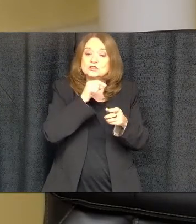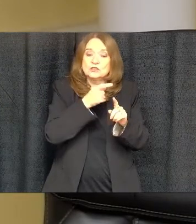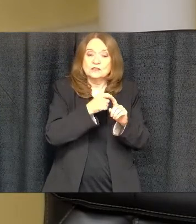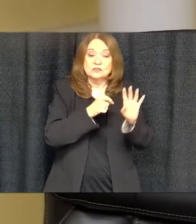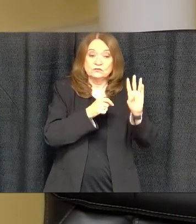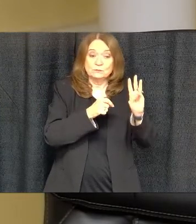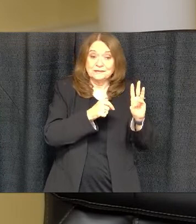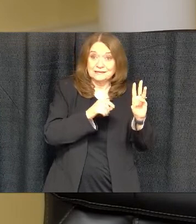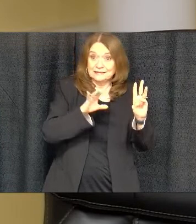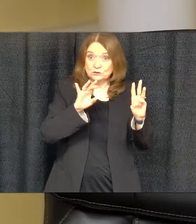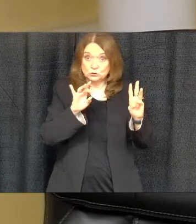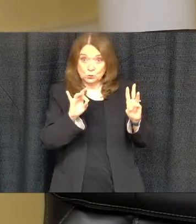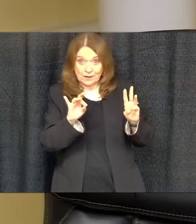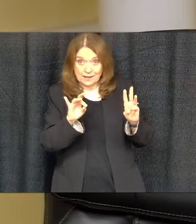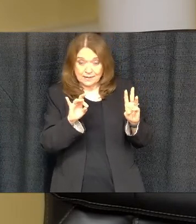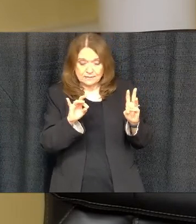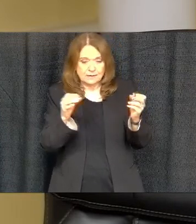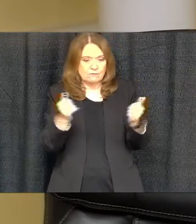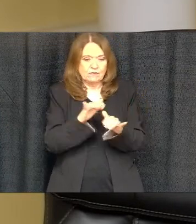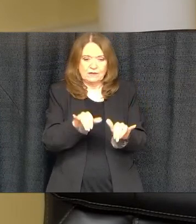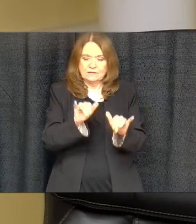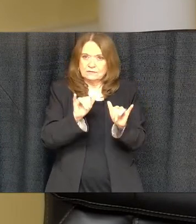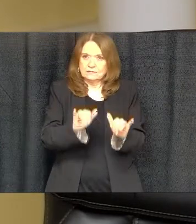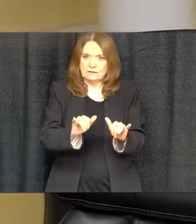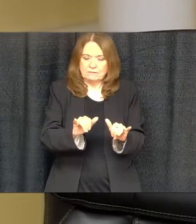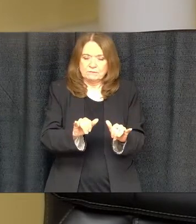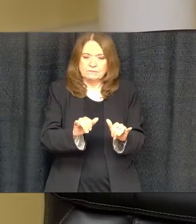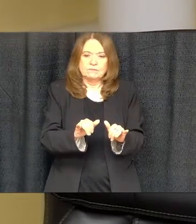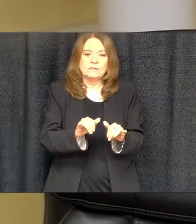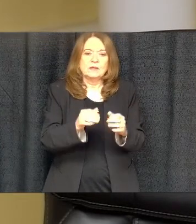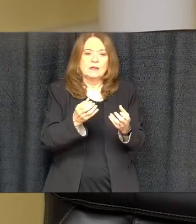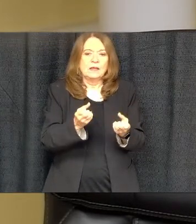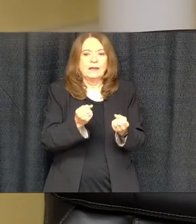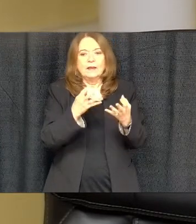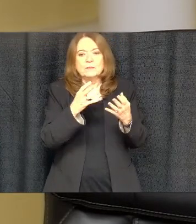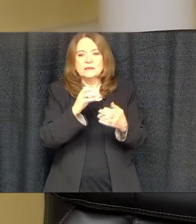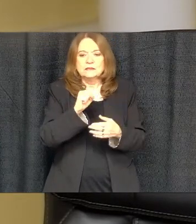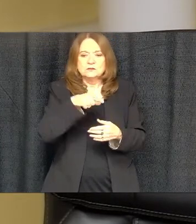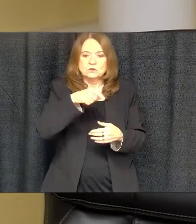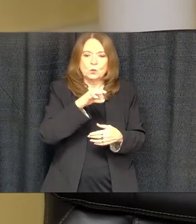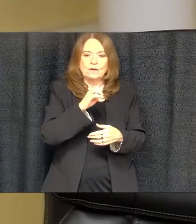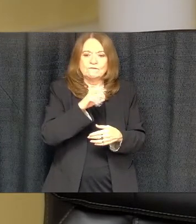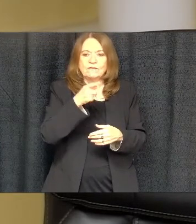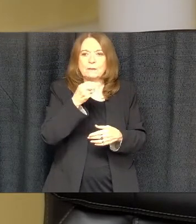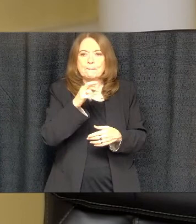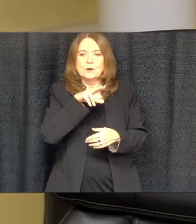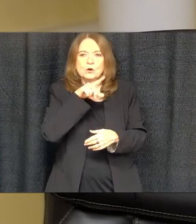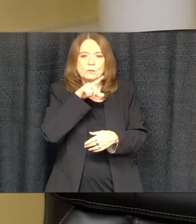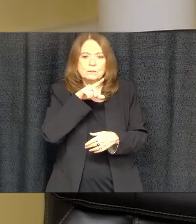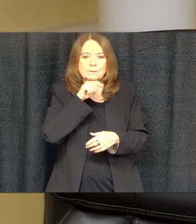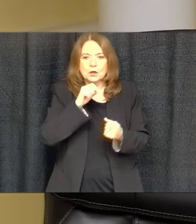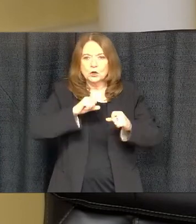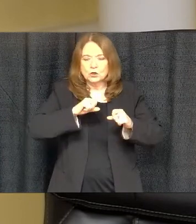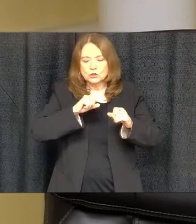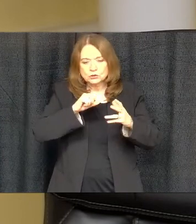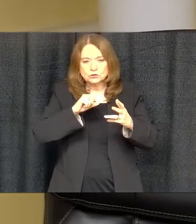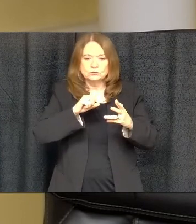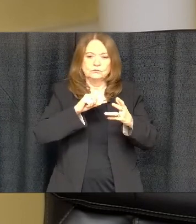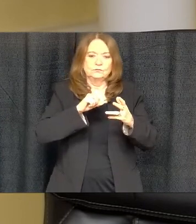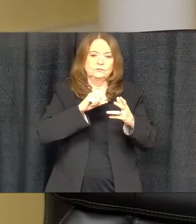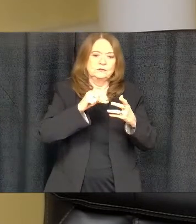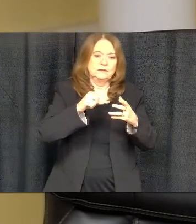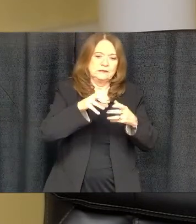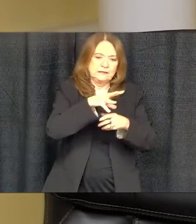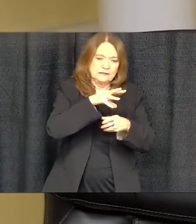8. Everything else remains the same. The amount of square feet per bird, the size of the enclosure is per bird as